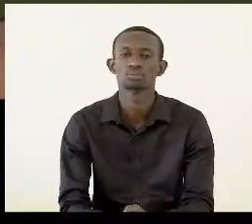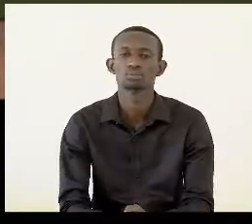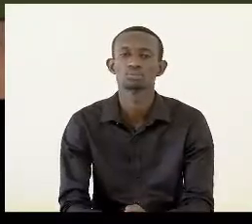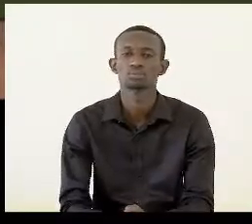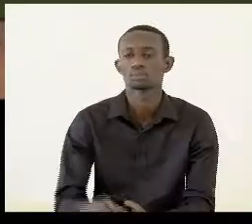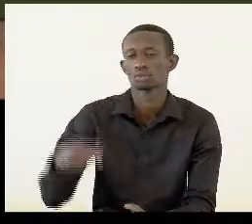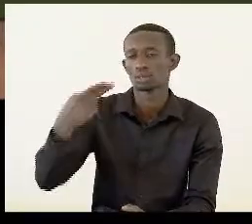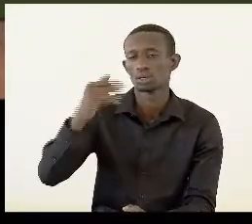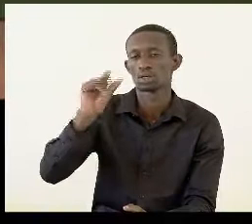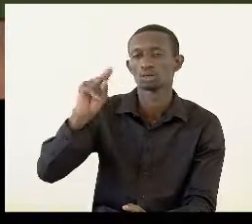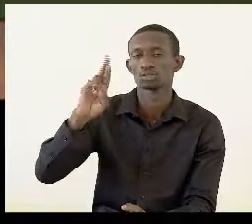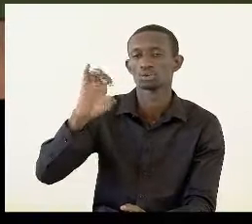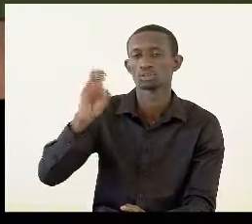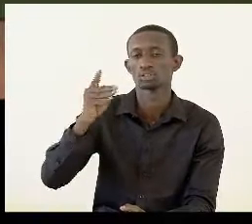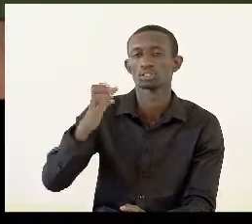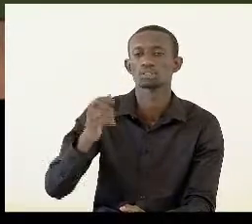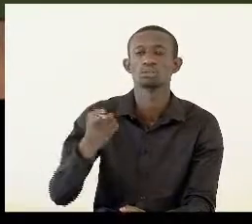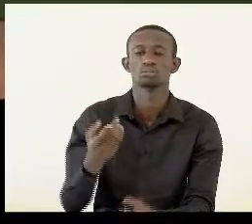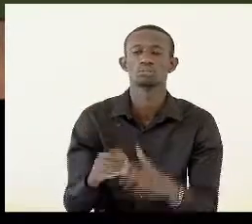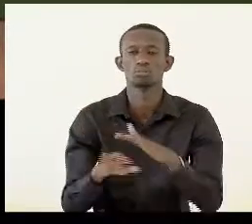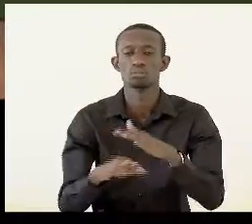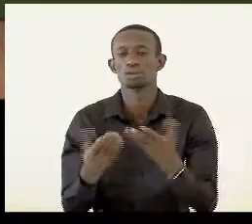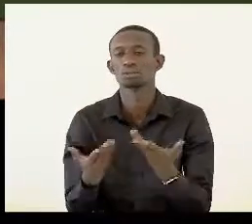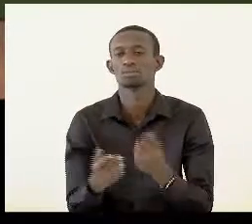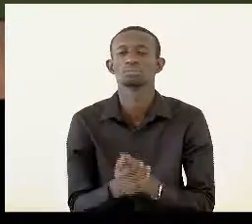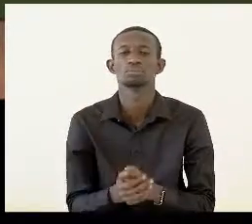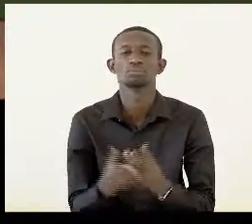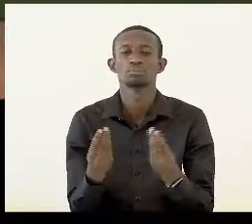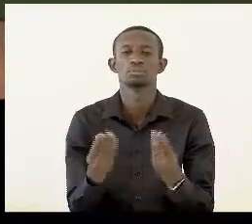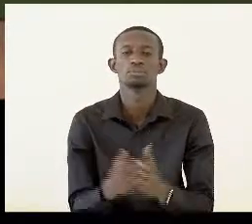And the hydroxides, they are basic. We know the